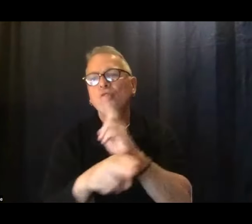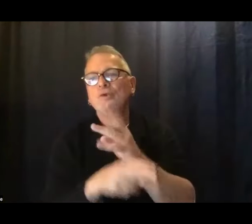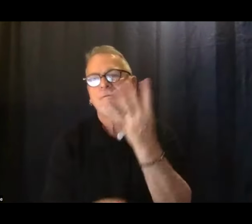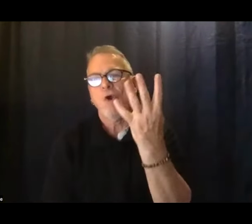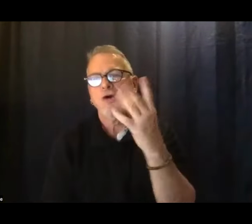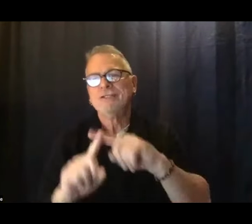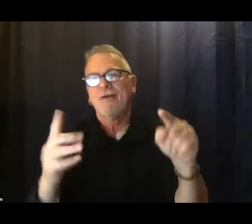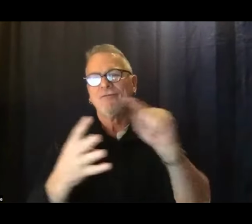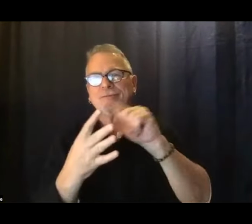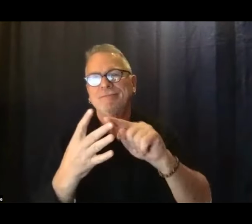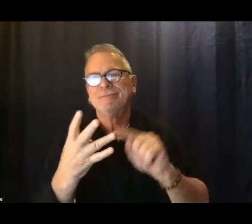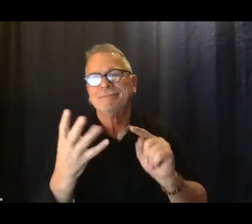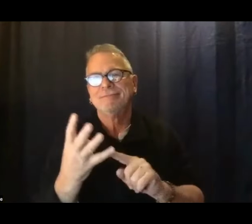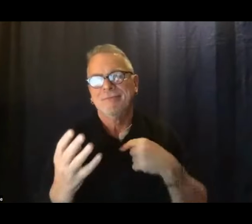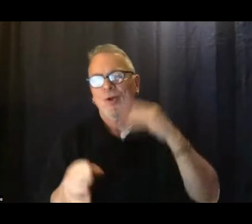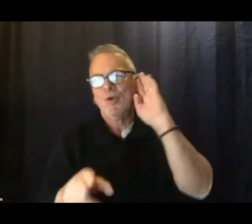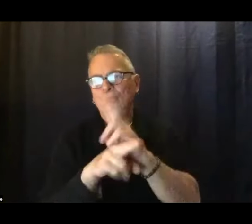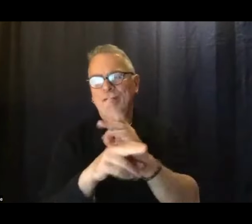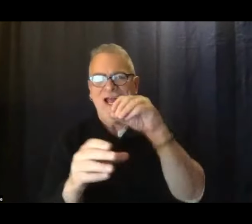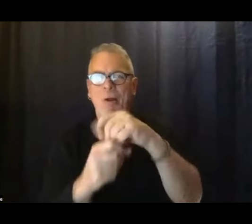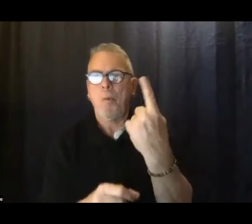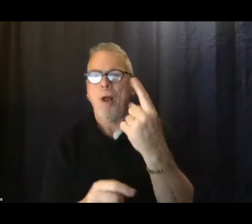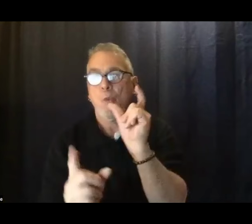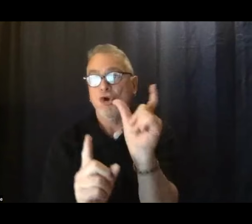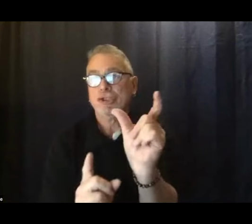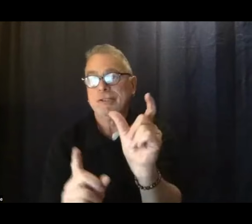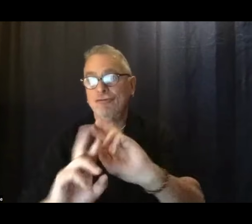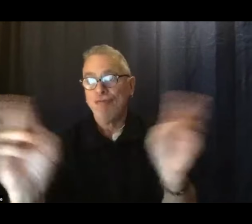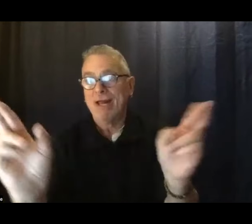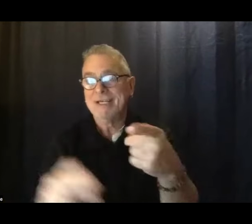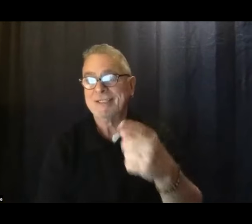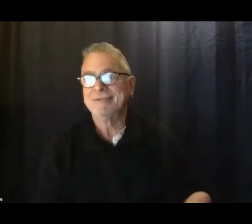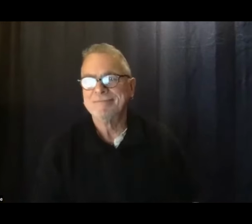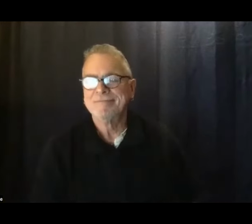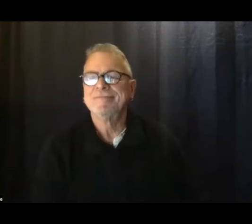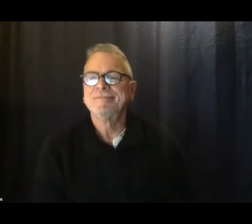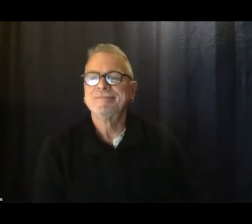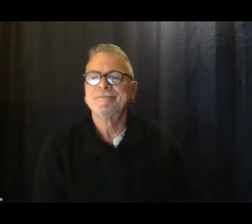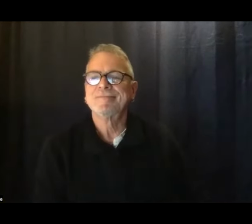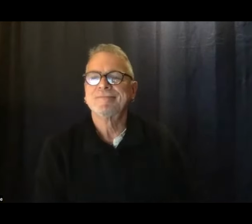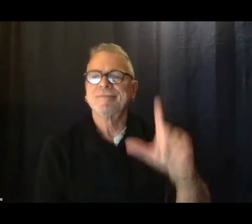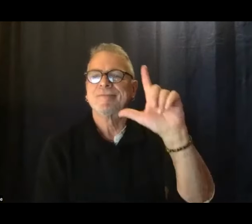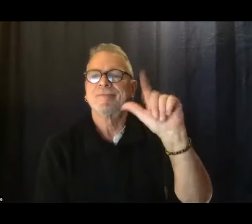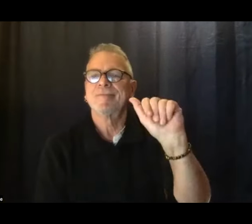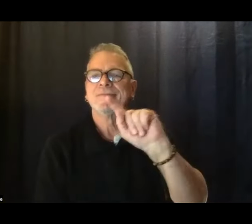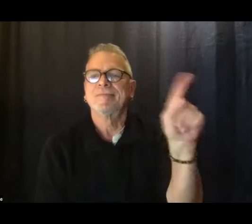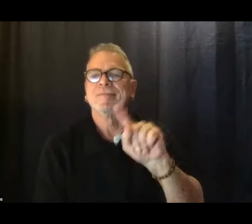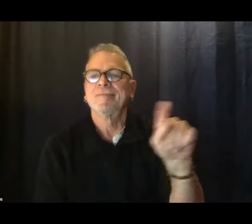So now watch me. I'm going to use 4 different categories, and it's going to be in one word. Are you